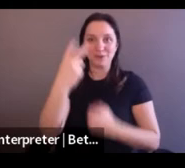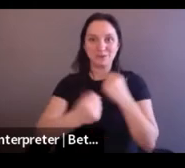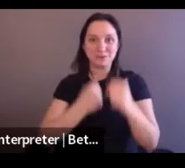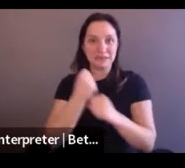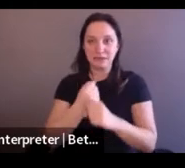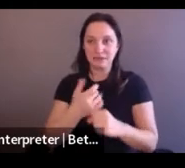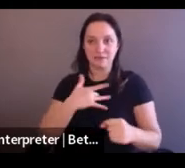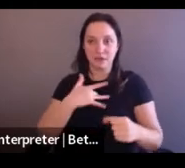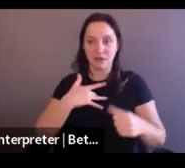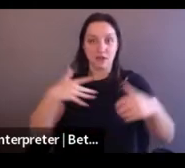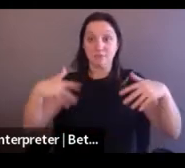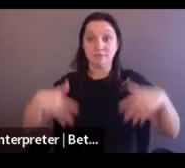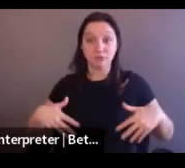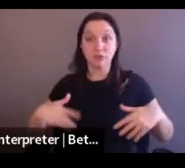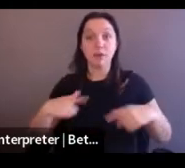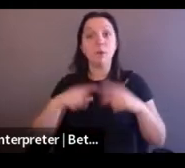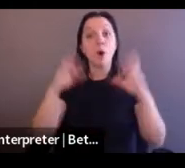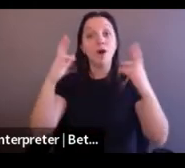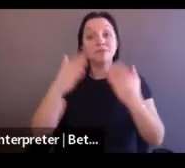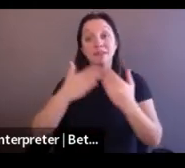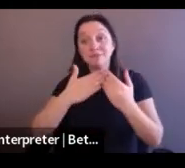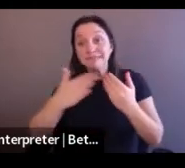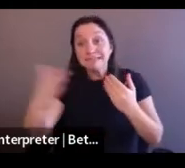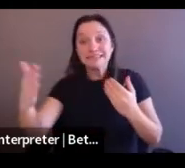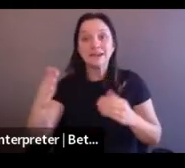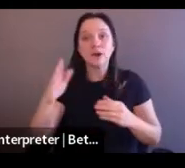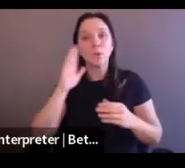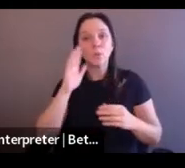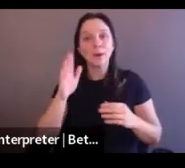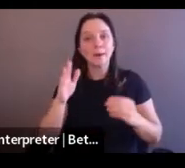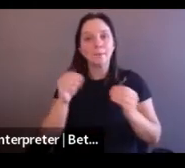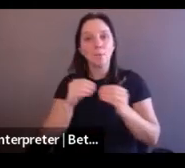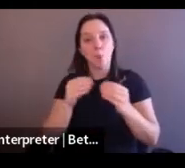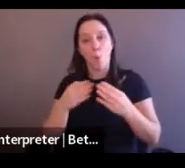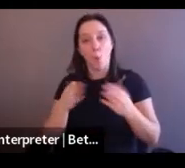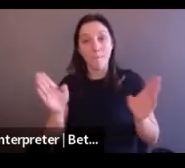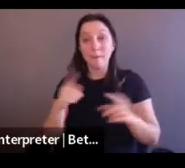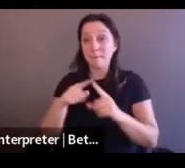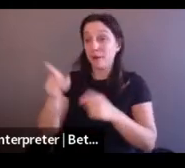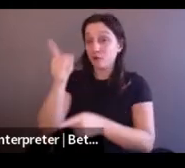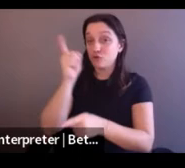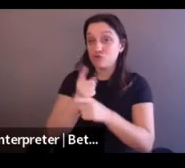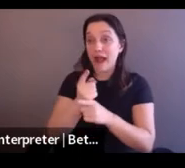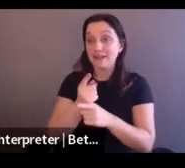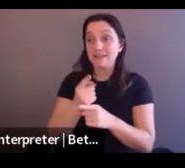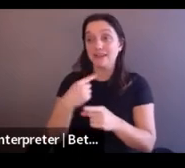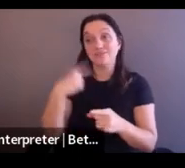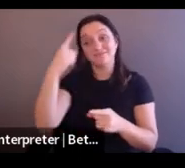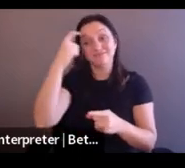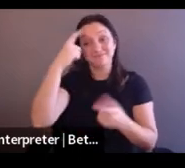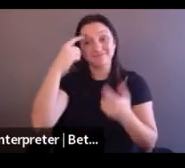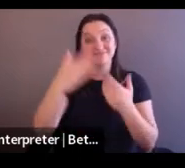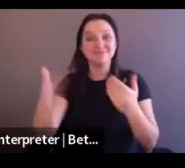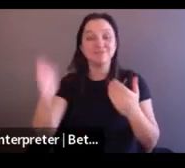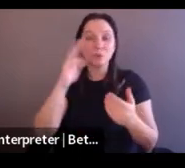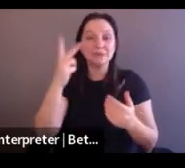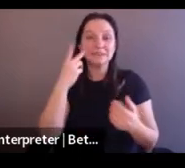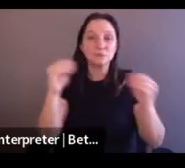into is hopefully going to open up a little bit, but it's likely that things will remain in a bit of a hybrid model.